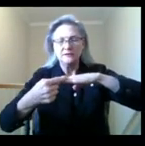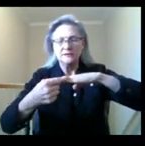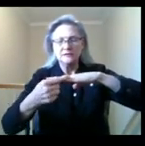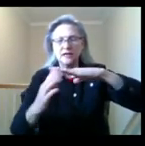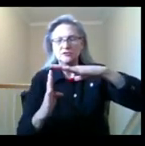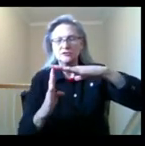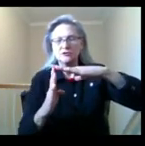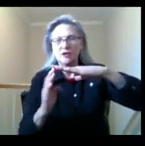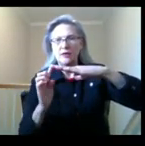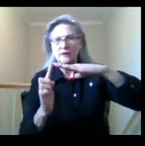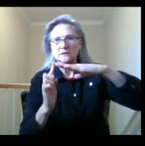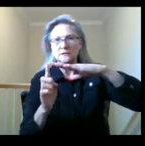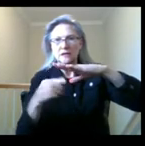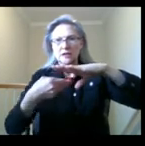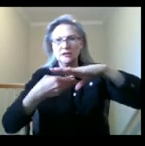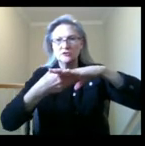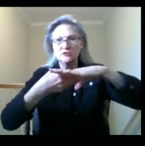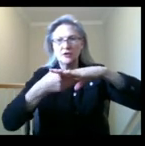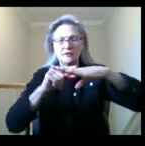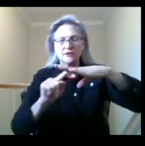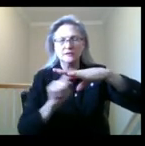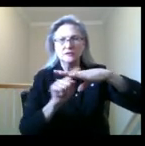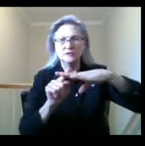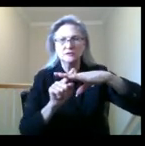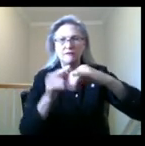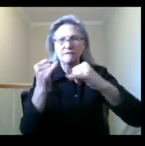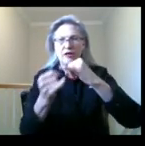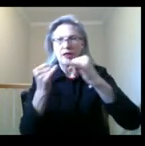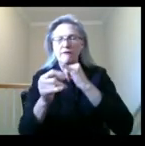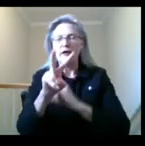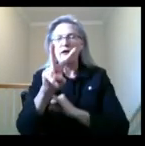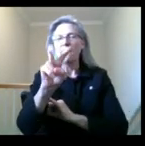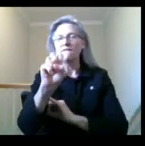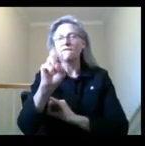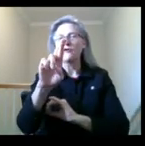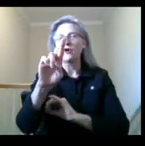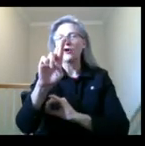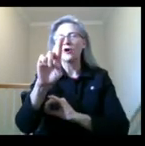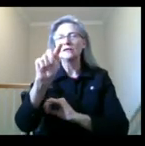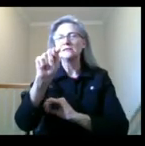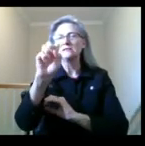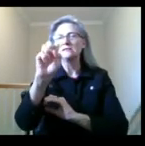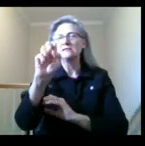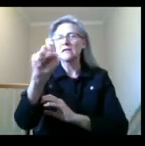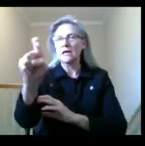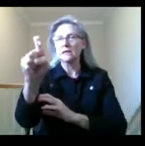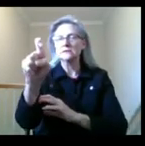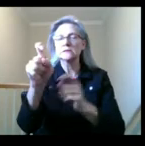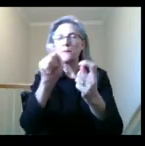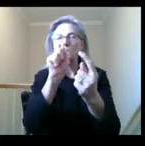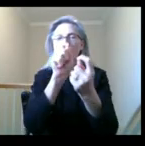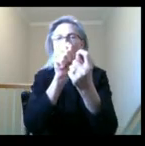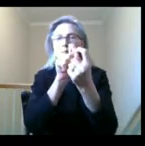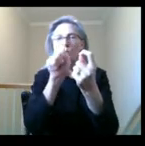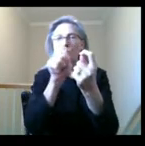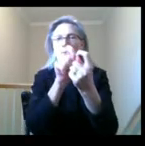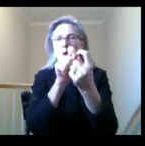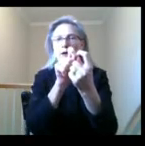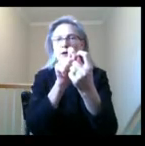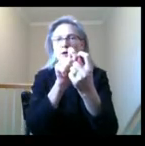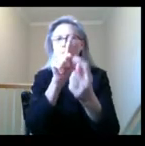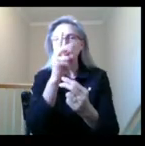this is an edge, and this is an edge. And finally, we have a vertex. And a vertex is a point where two edges